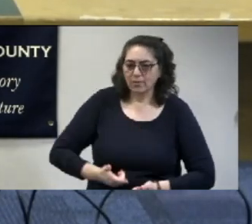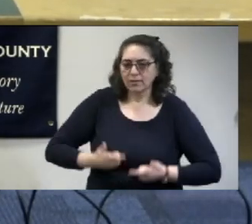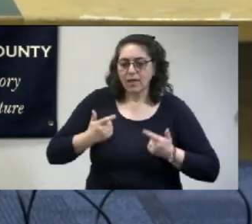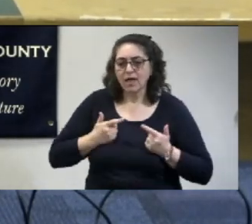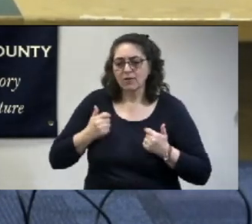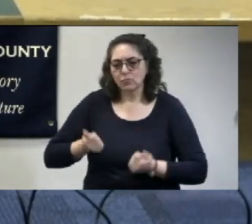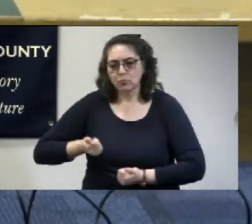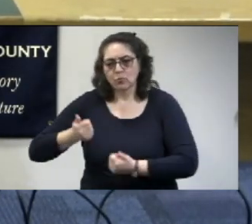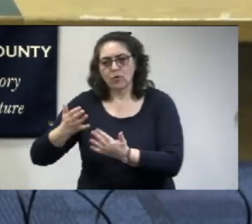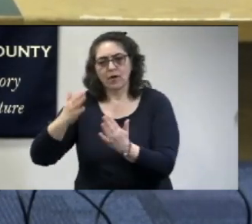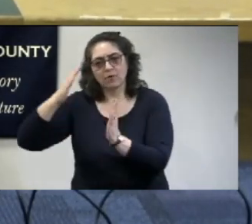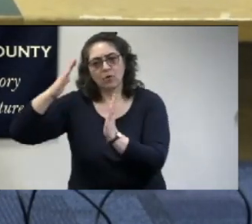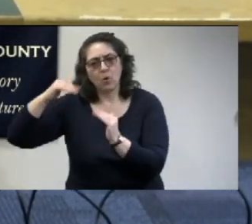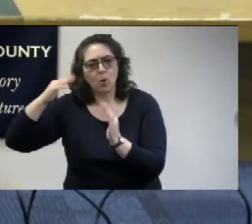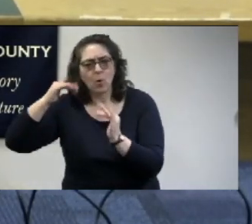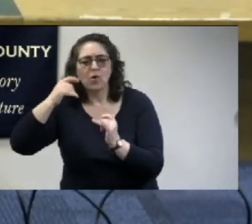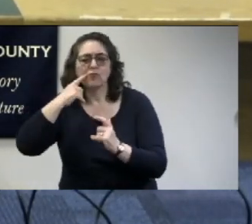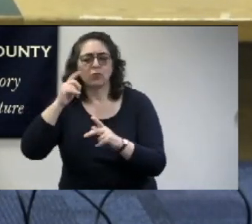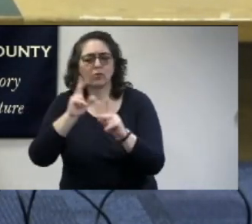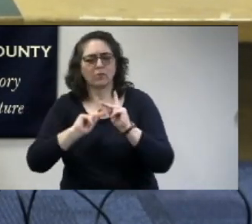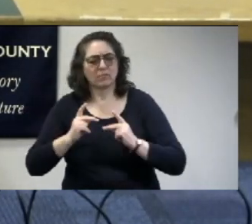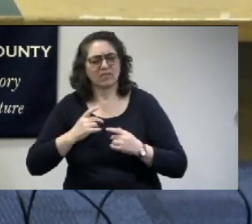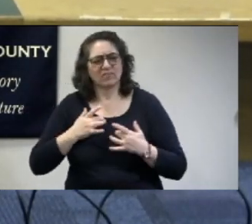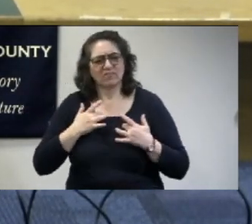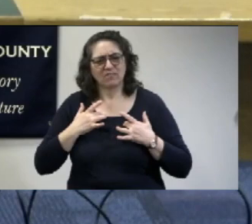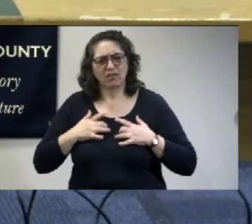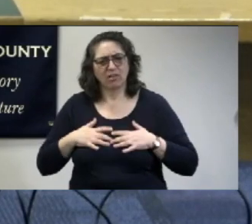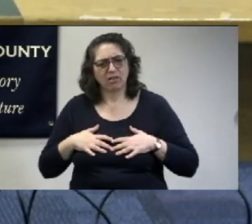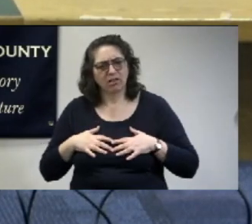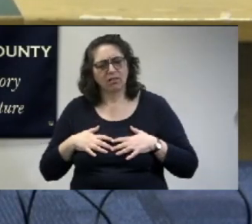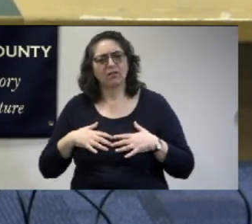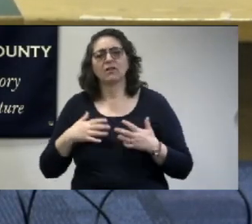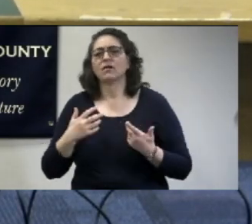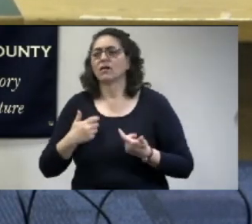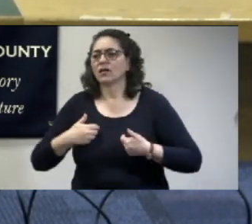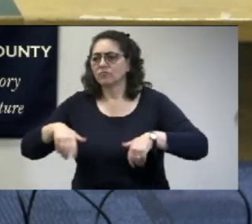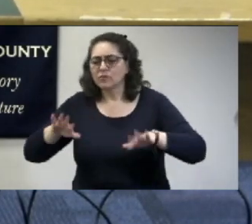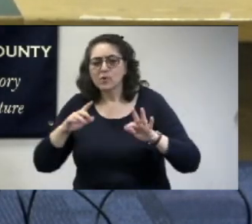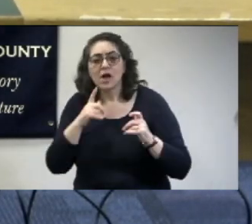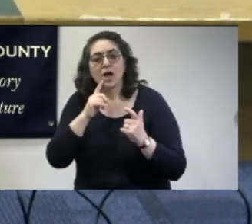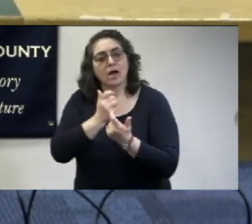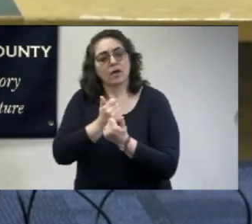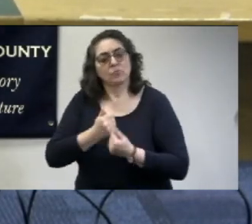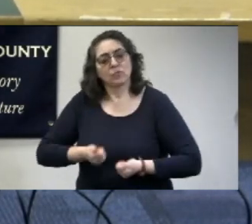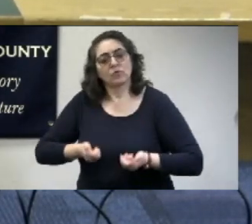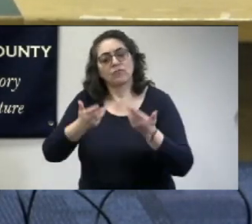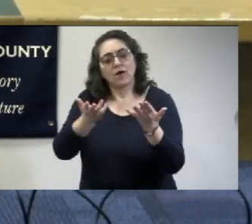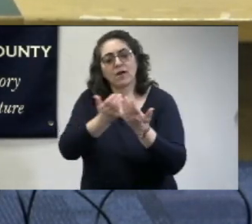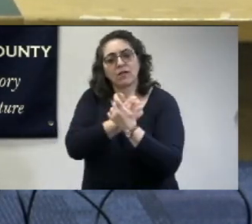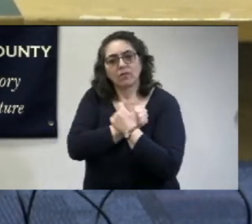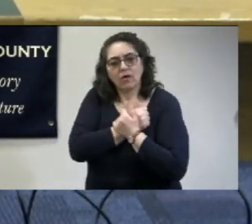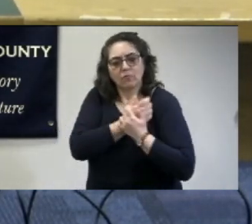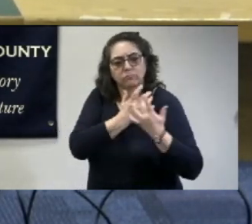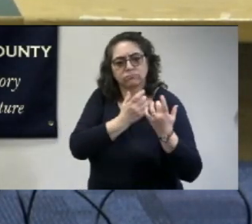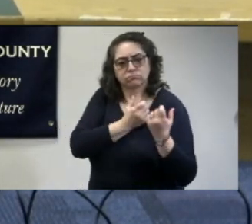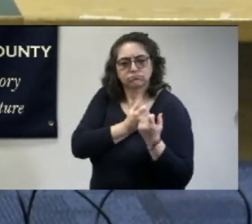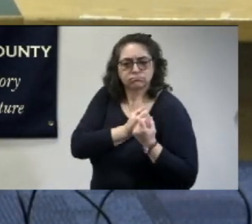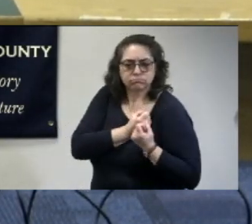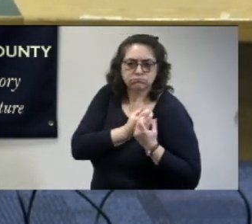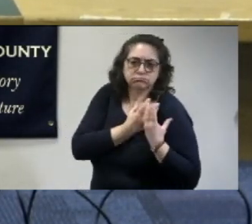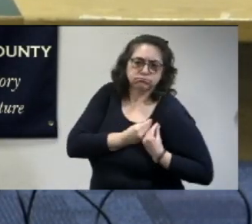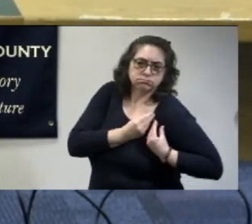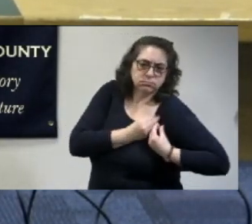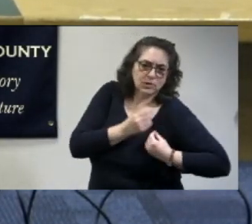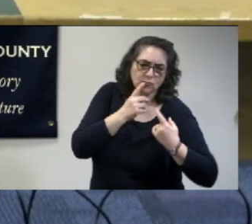feel defeated. Bring your love and compassion to those in pain. Give us faith